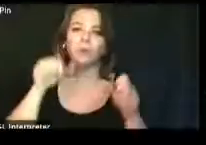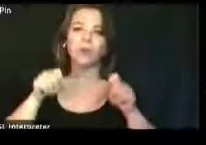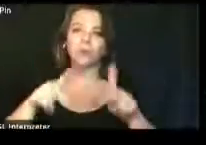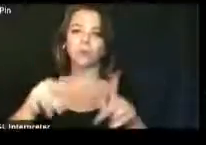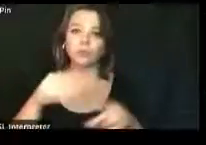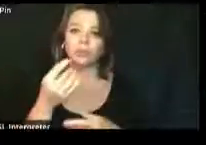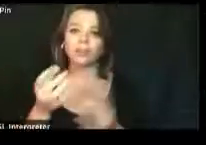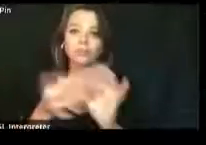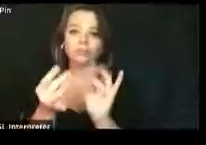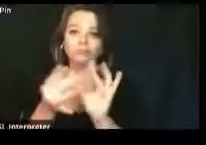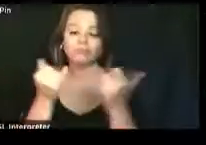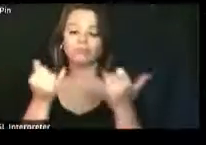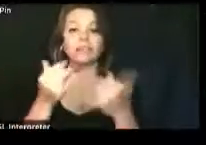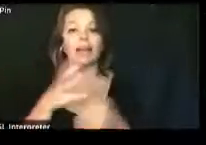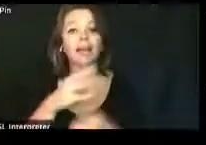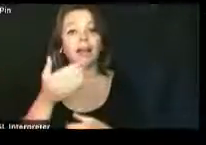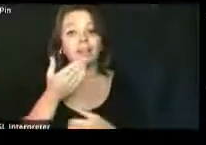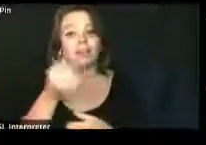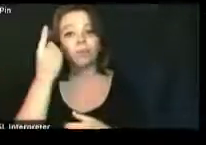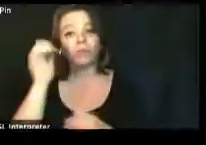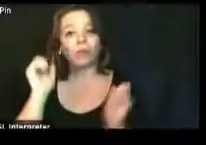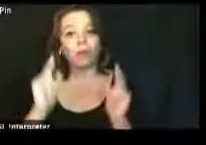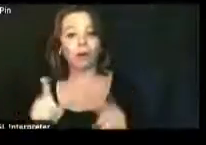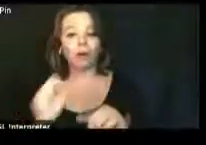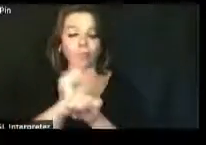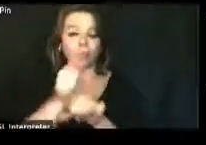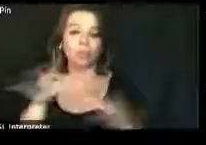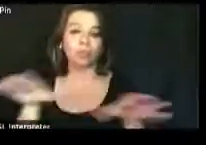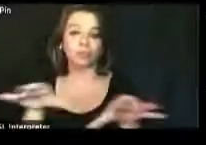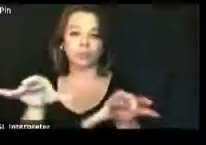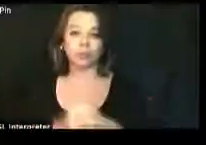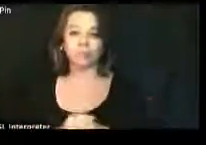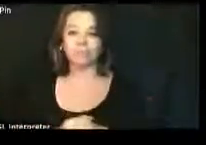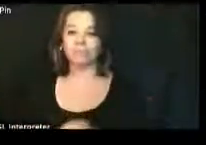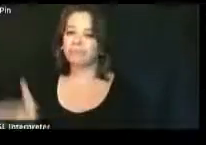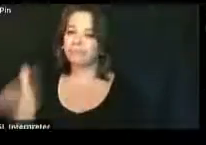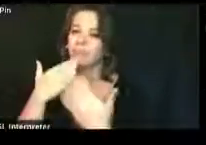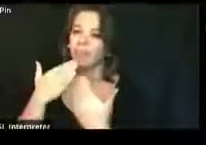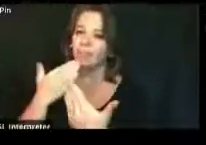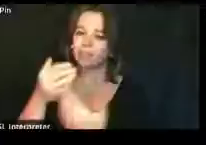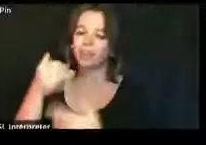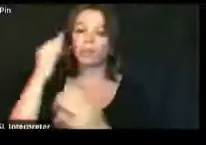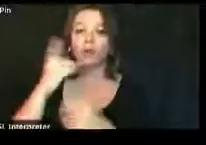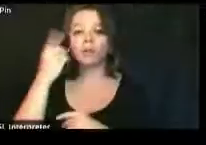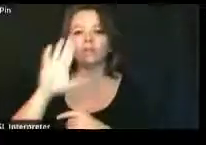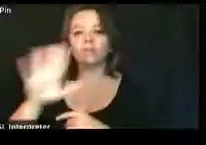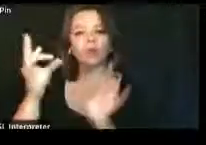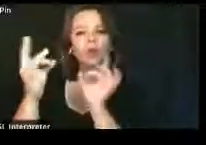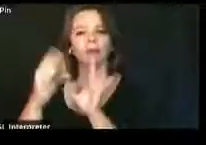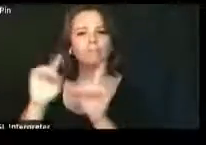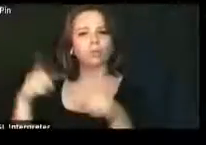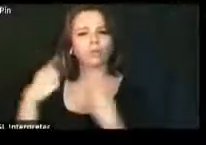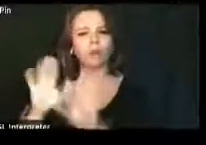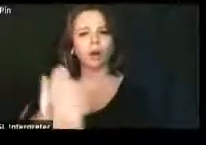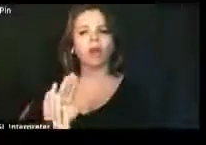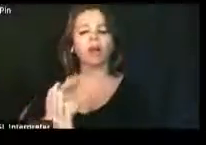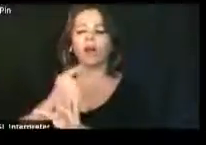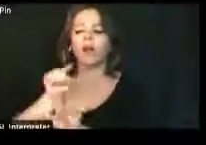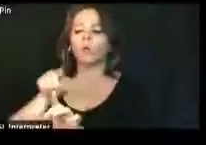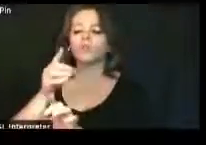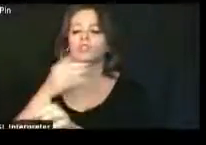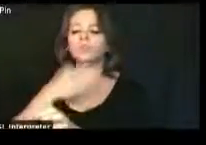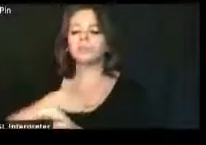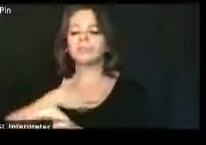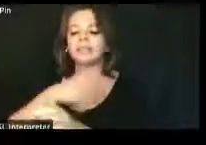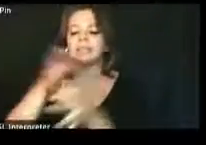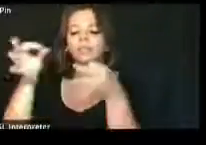evening, and thank you for all of the work that you're doing. Thank you, caller, for your input thus far. Would you please be able to describe